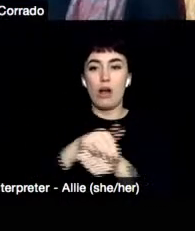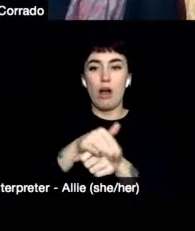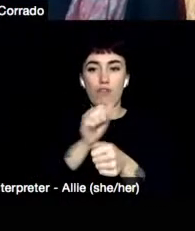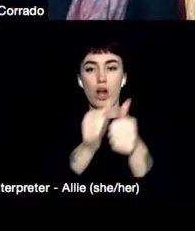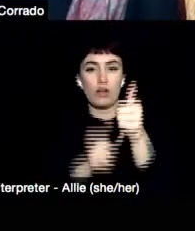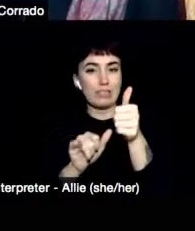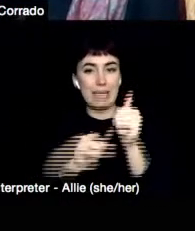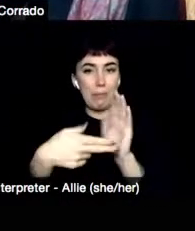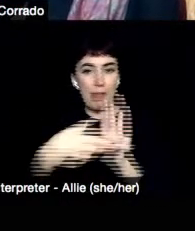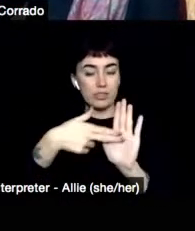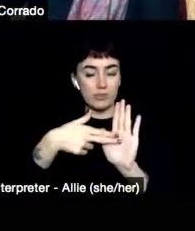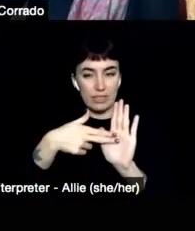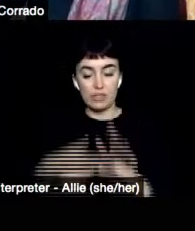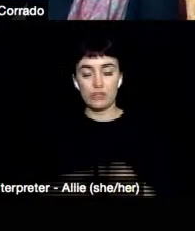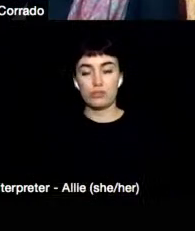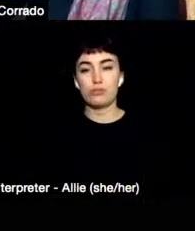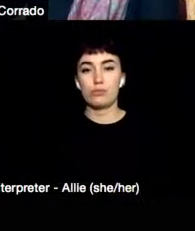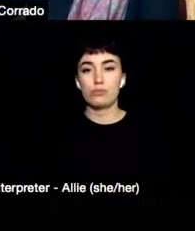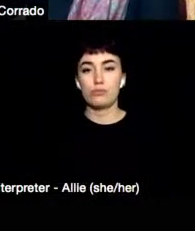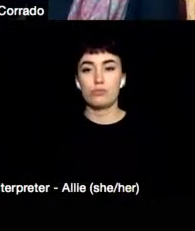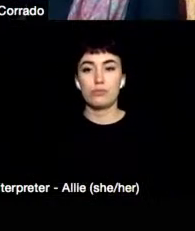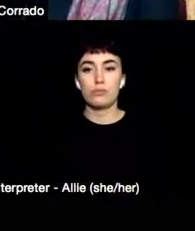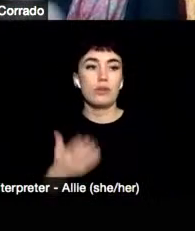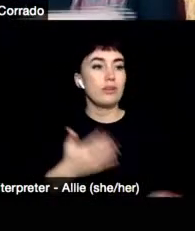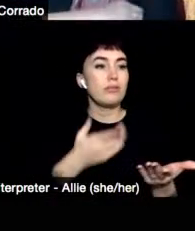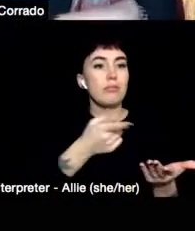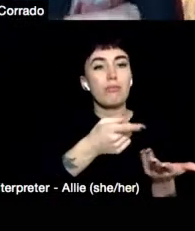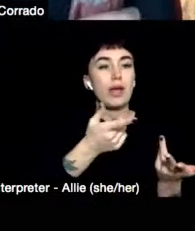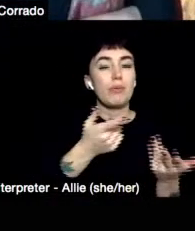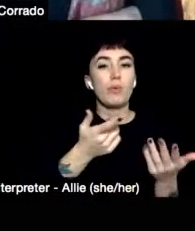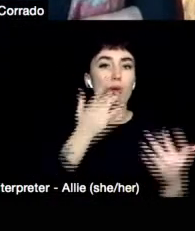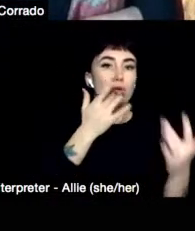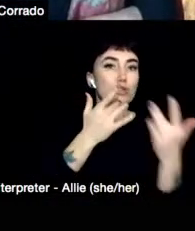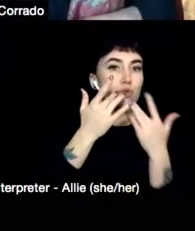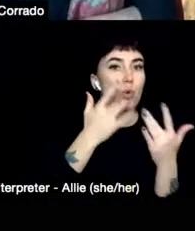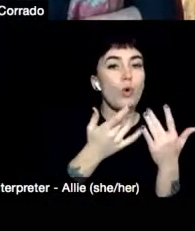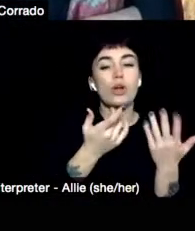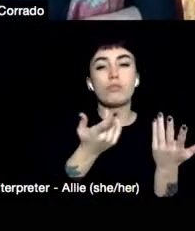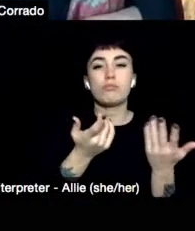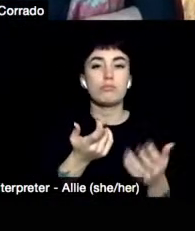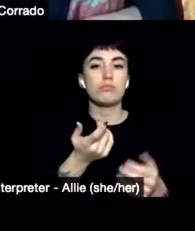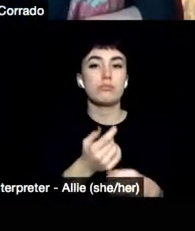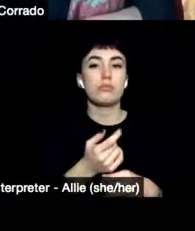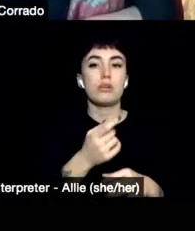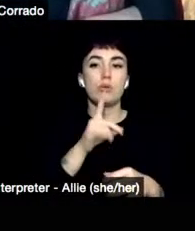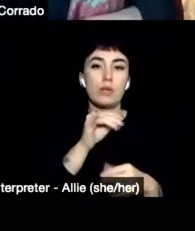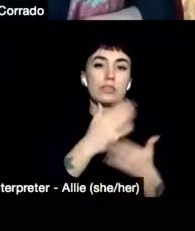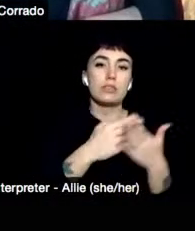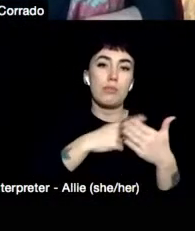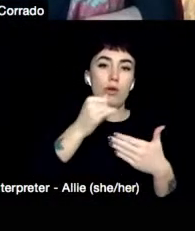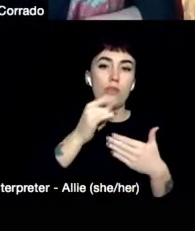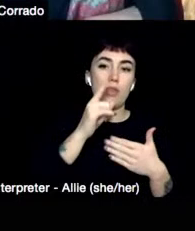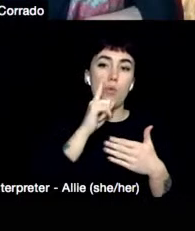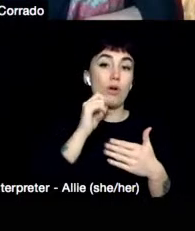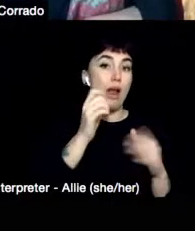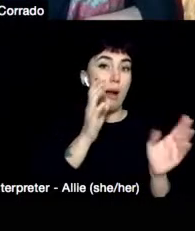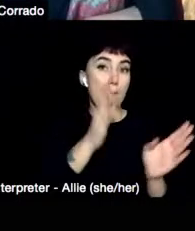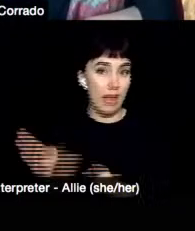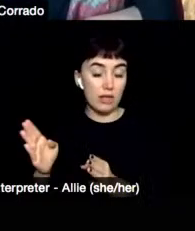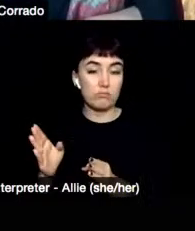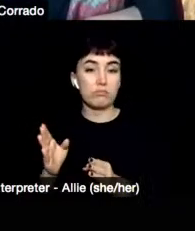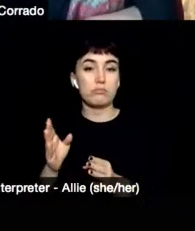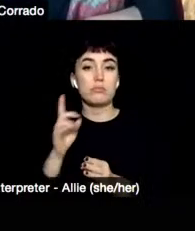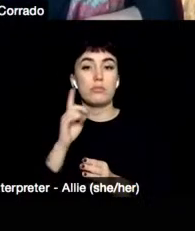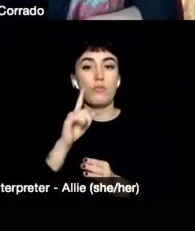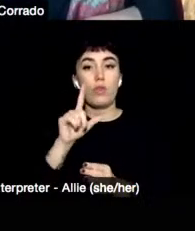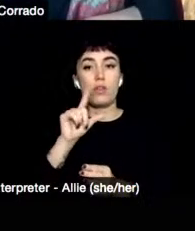where we may have ran a little bit short, and we did do some projects that were unplanned in the